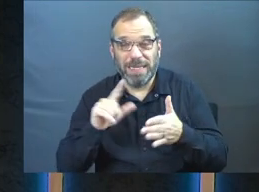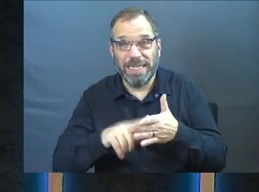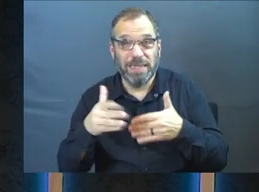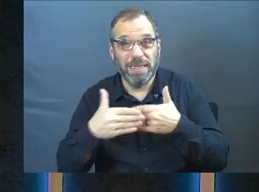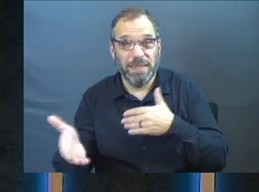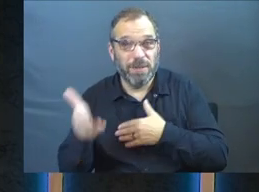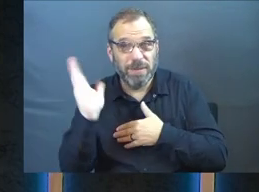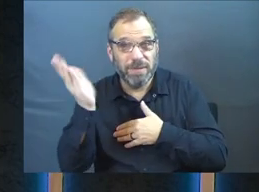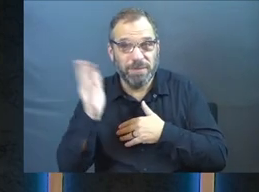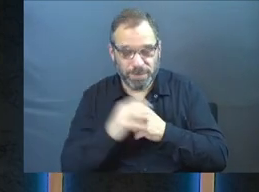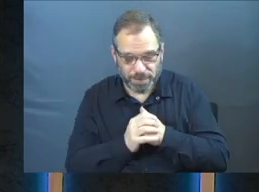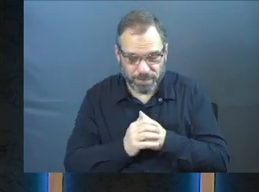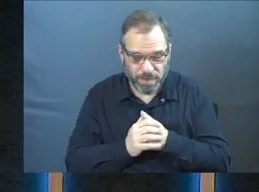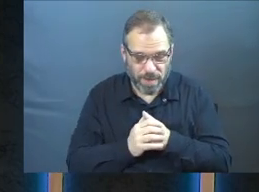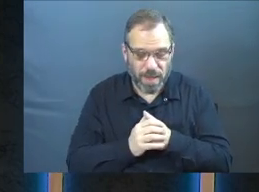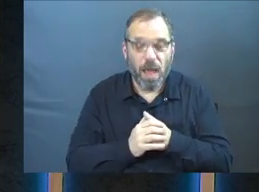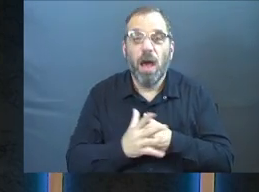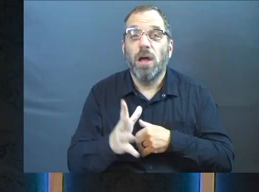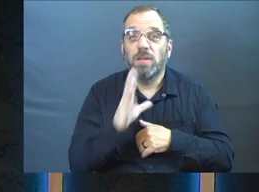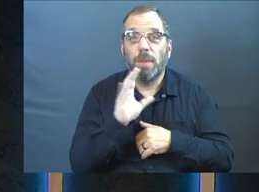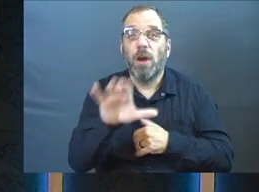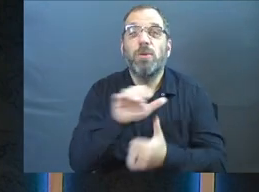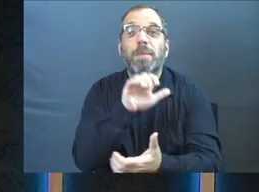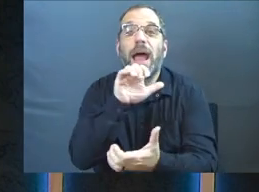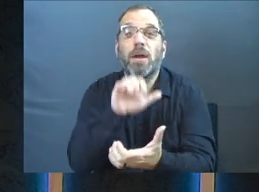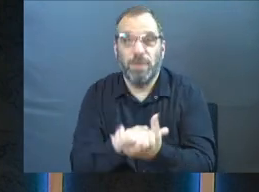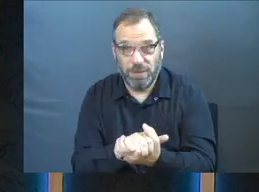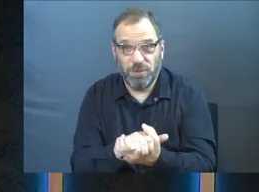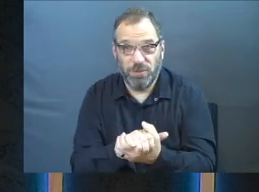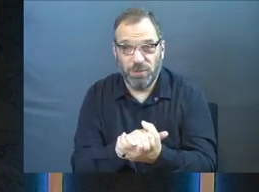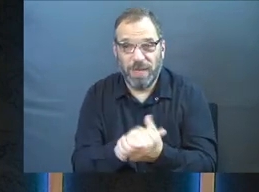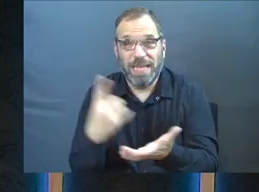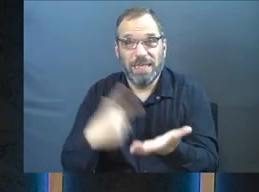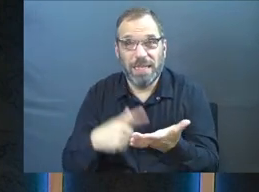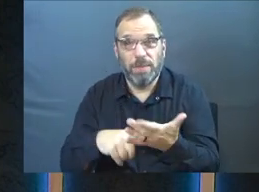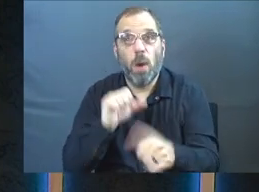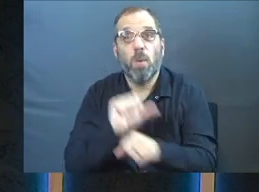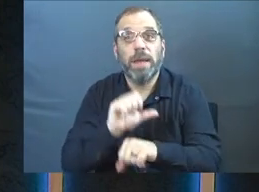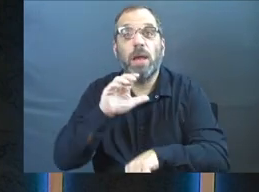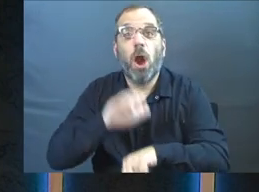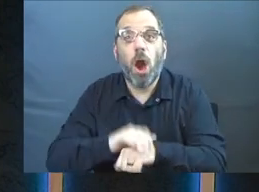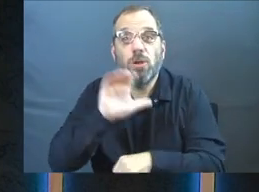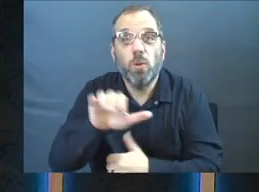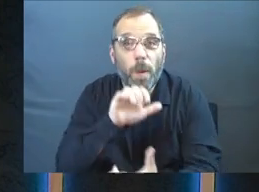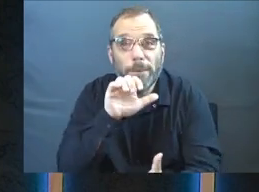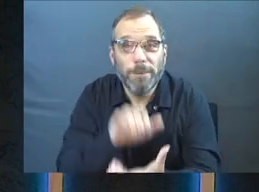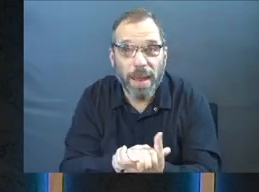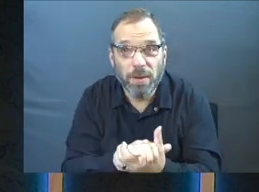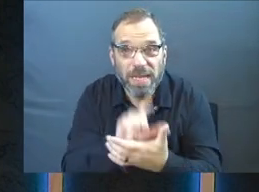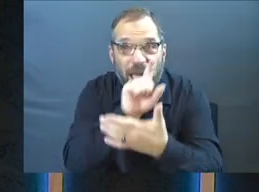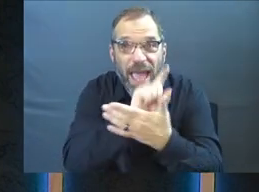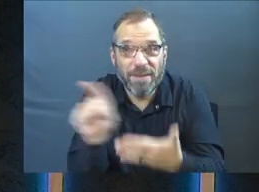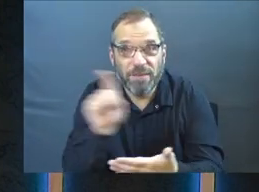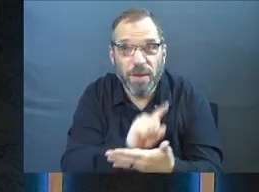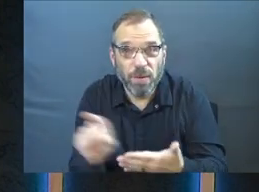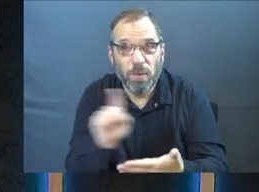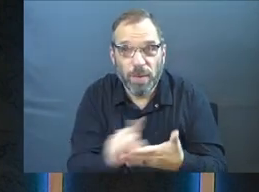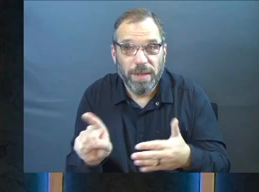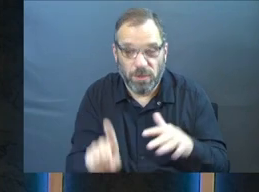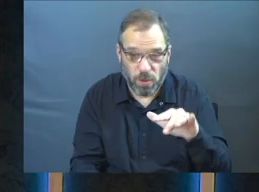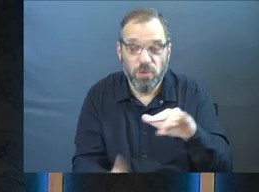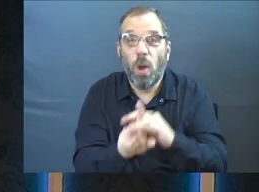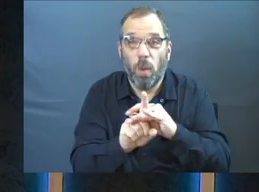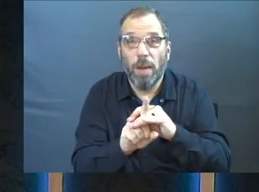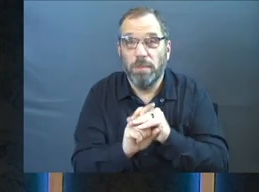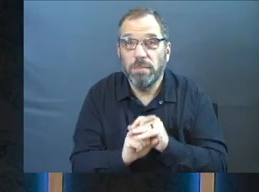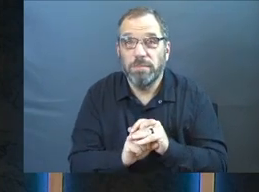is for. Is we're going to talk about your marriage, and we're going to talk about working on your marriage every single week. So come out for